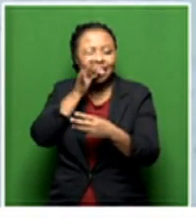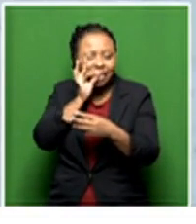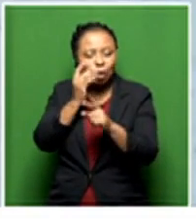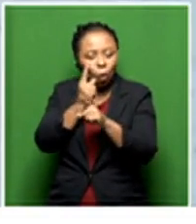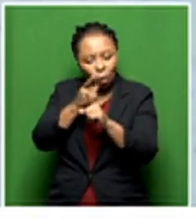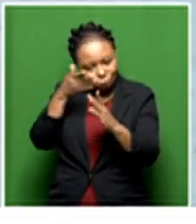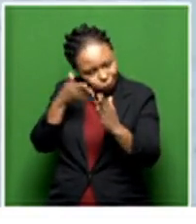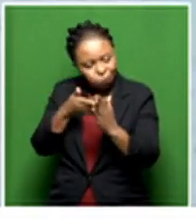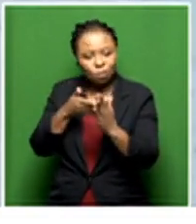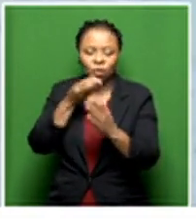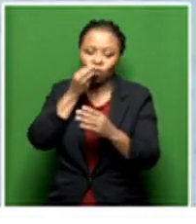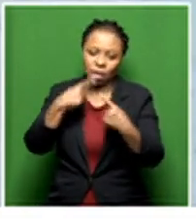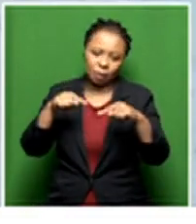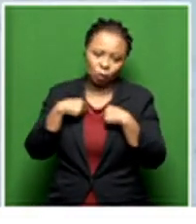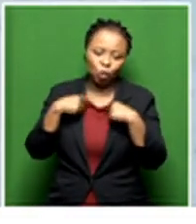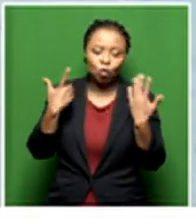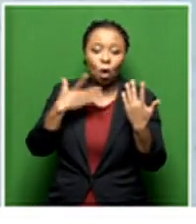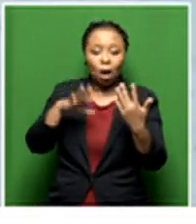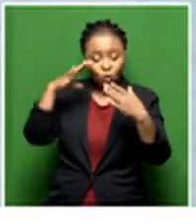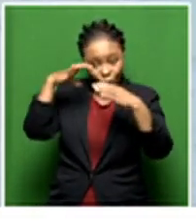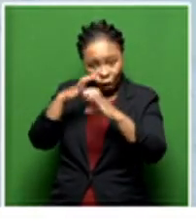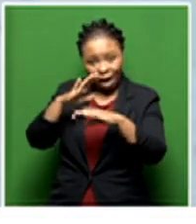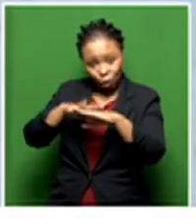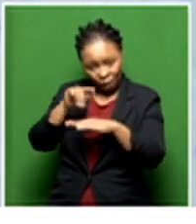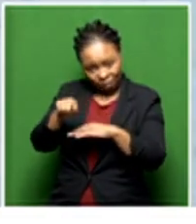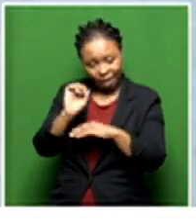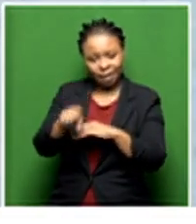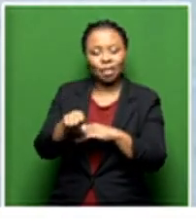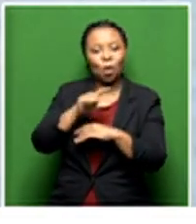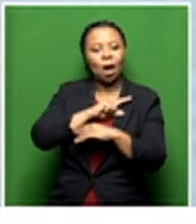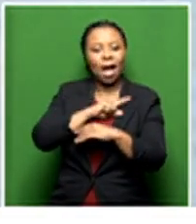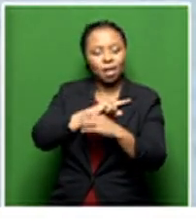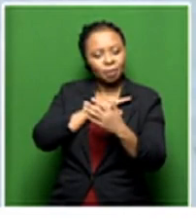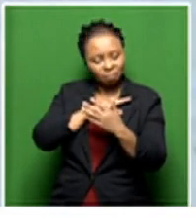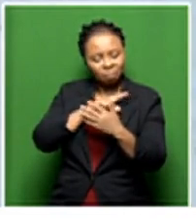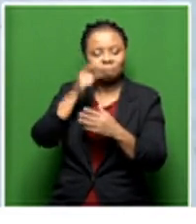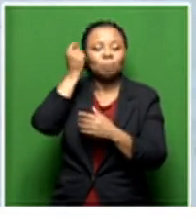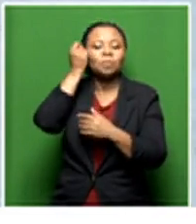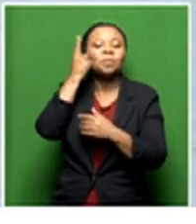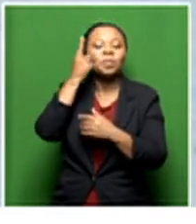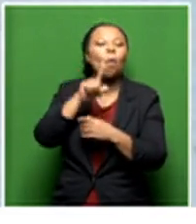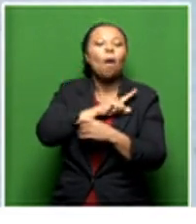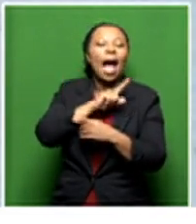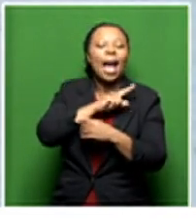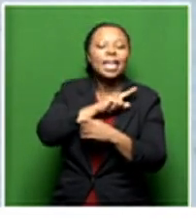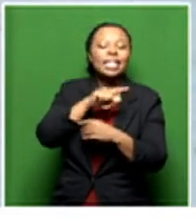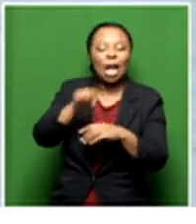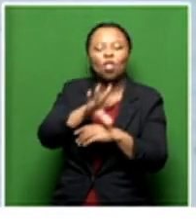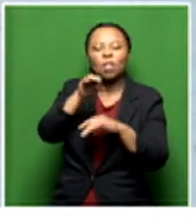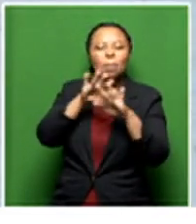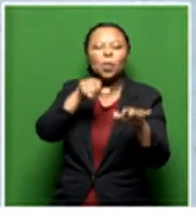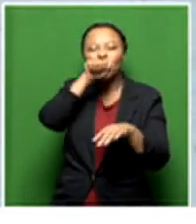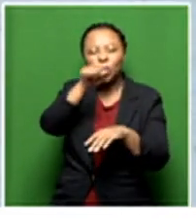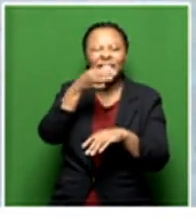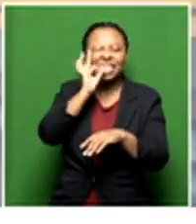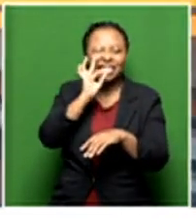cuisine. And I want us to focus on that, and so that we understand why we are tea lovers in South Africa. And tea